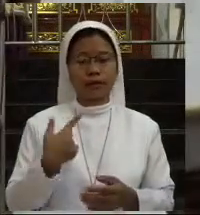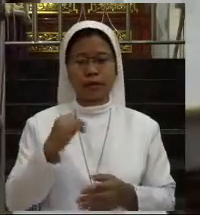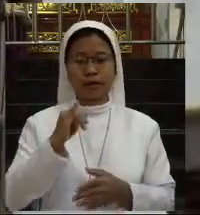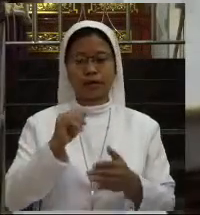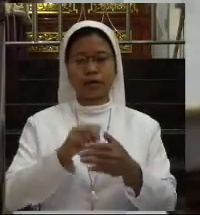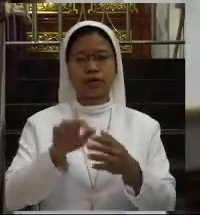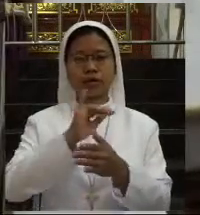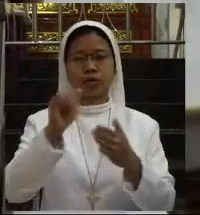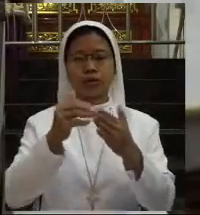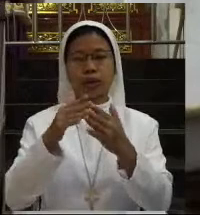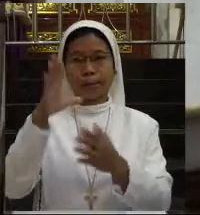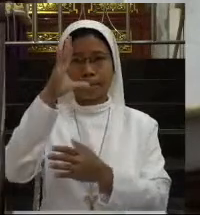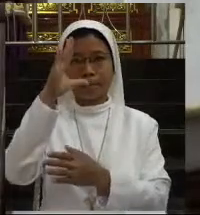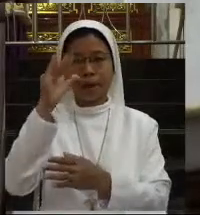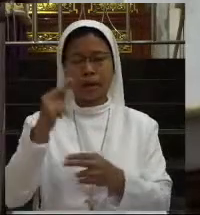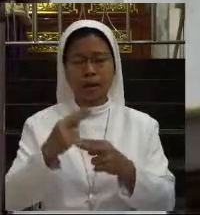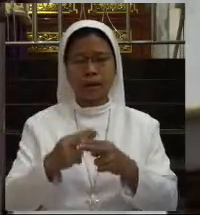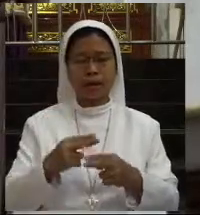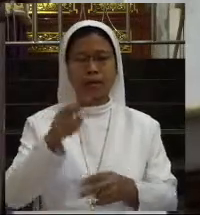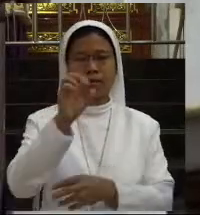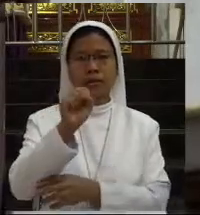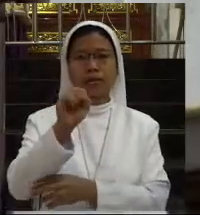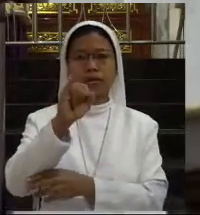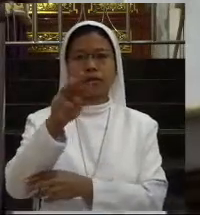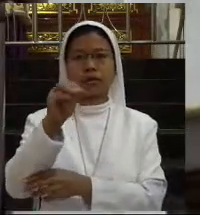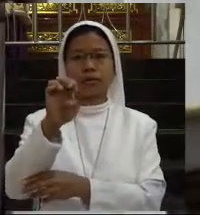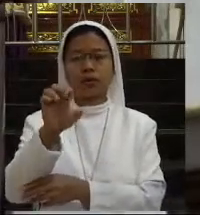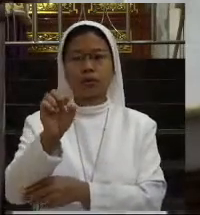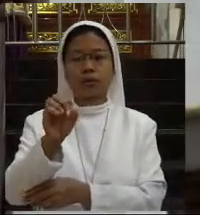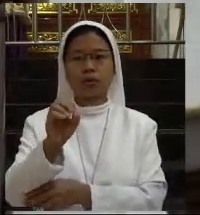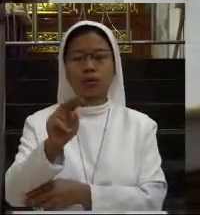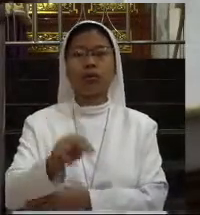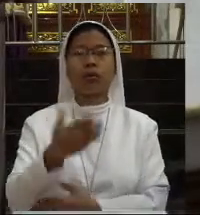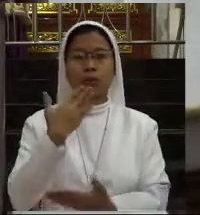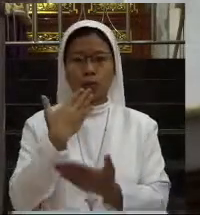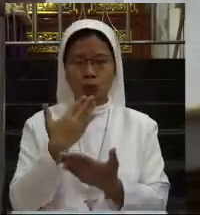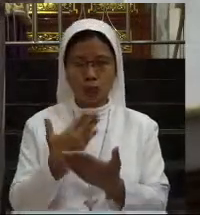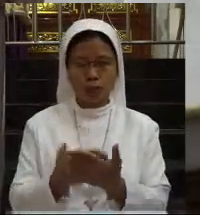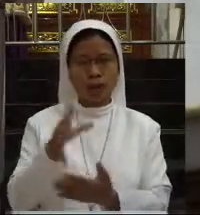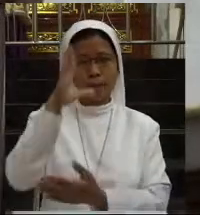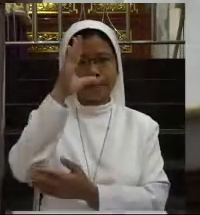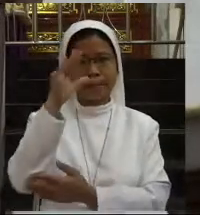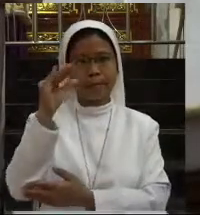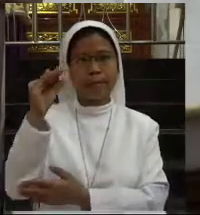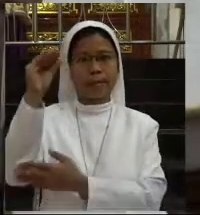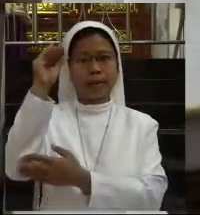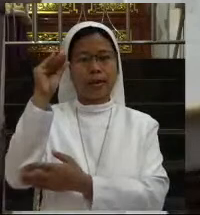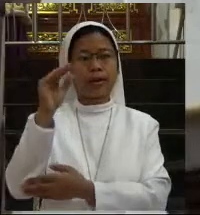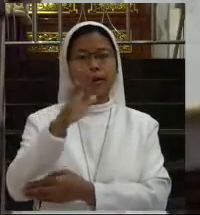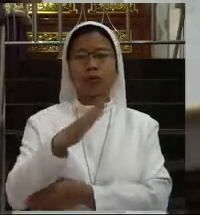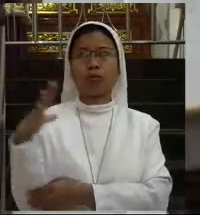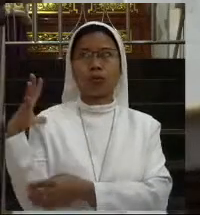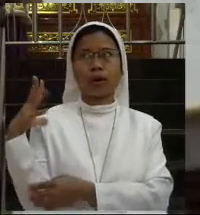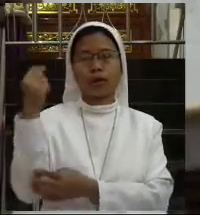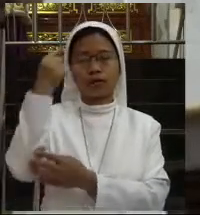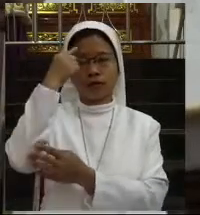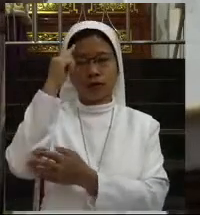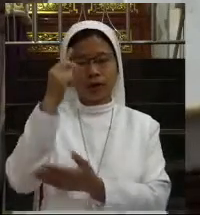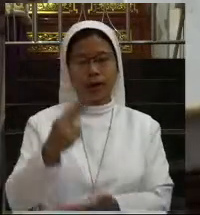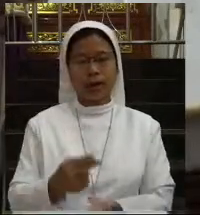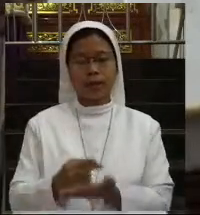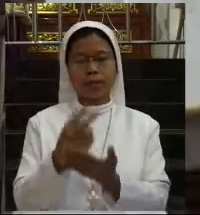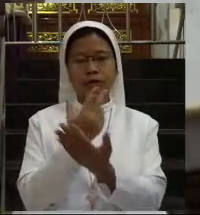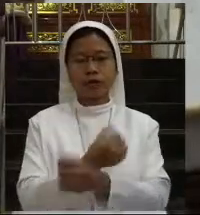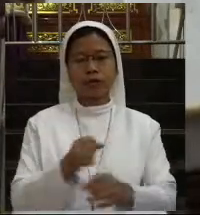whose name was Simeon. This man was righteous and devout, awaiting the consolation of Israel, and the